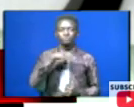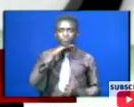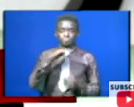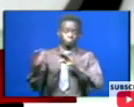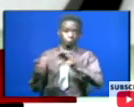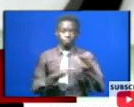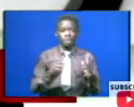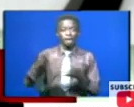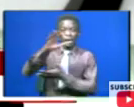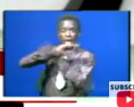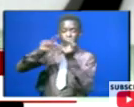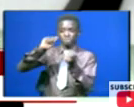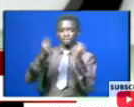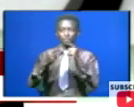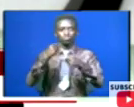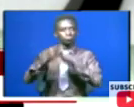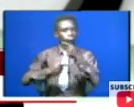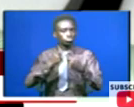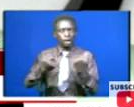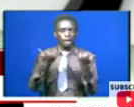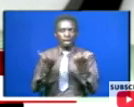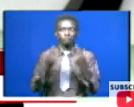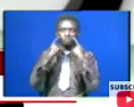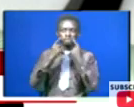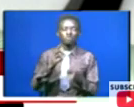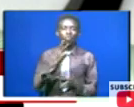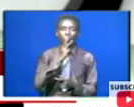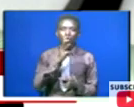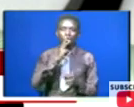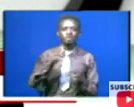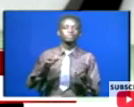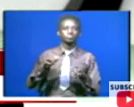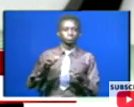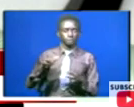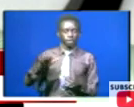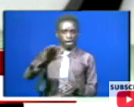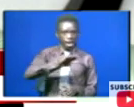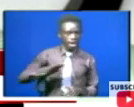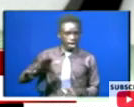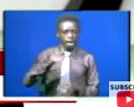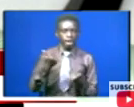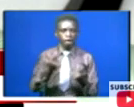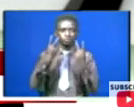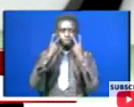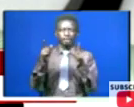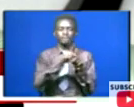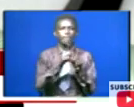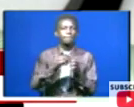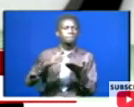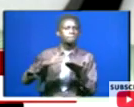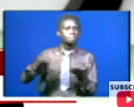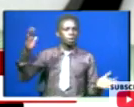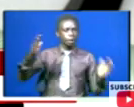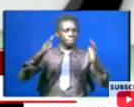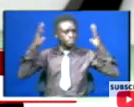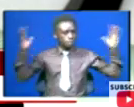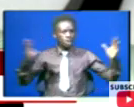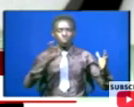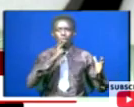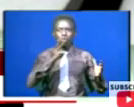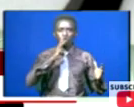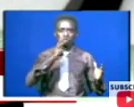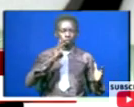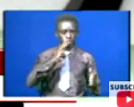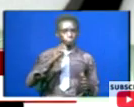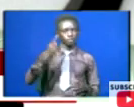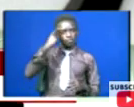and groundwater sources now remain the next frontier as a main source of water to sustain life. For Turkana County, it